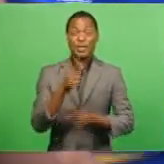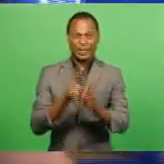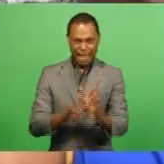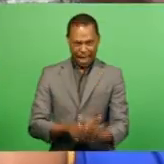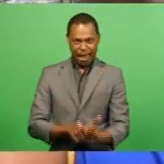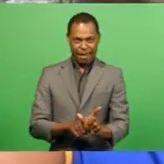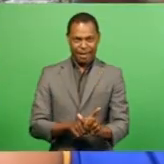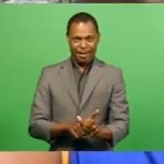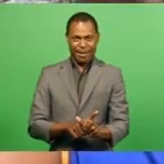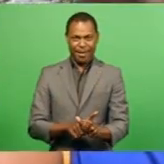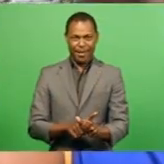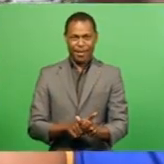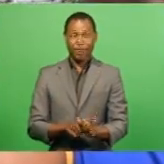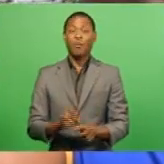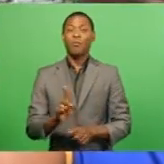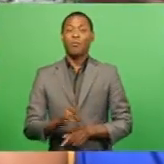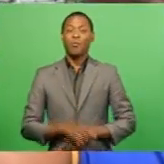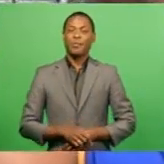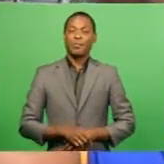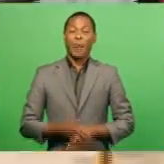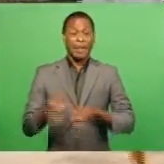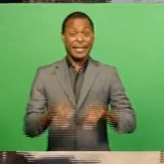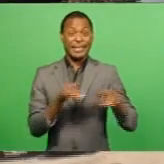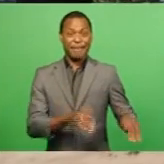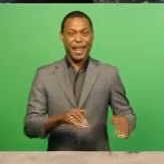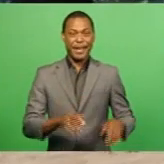Games. Just put a lot of expectation from me.